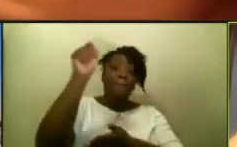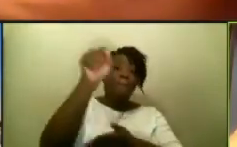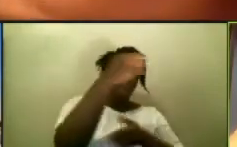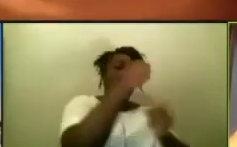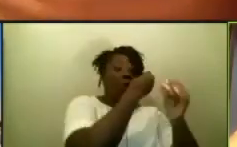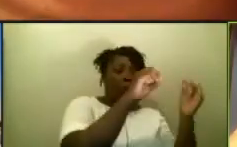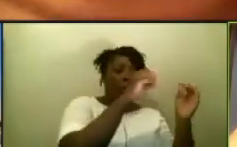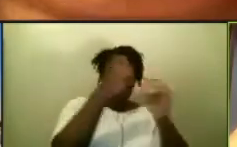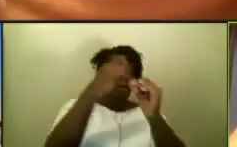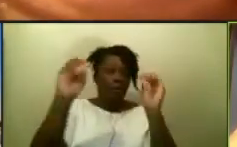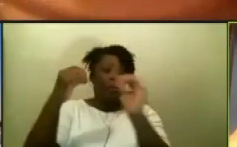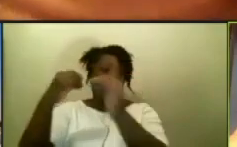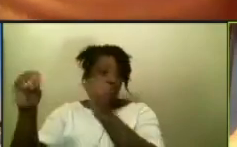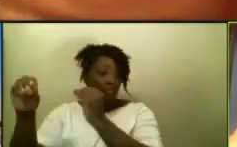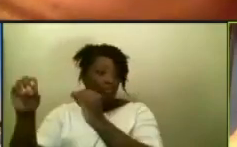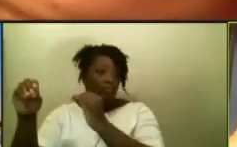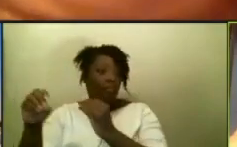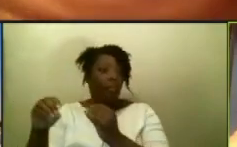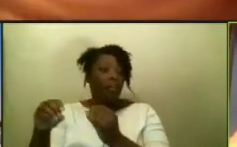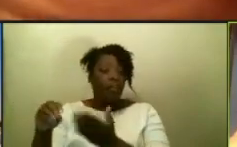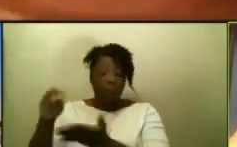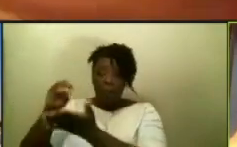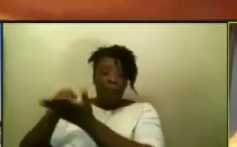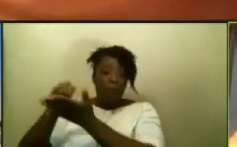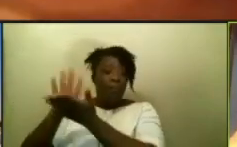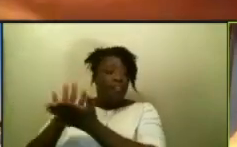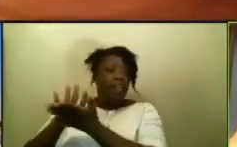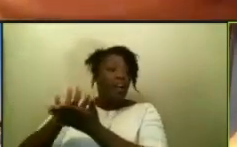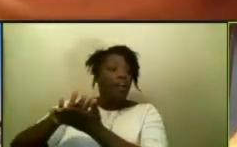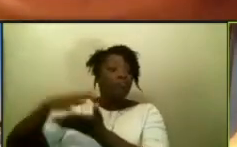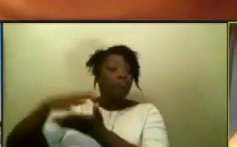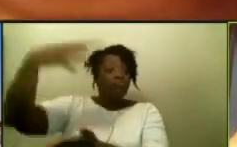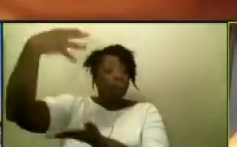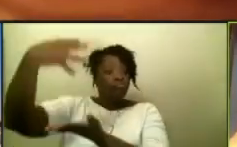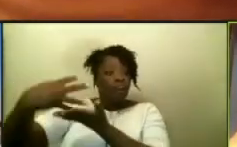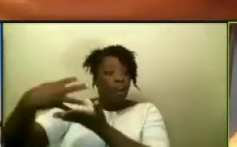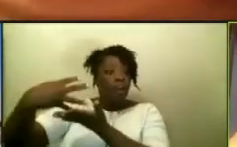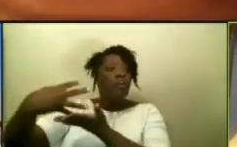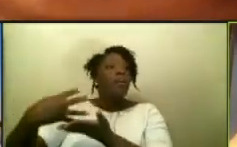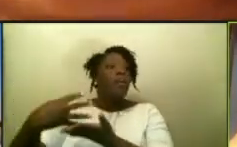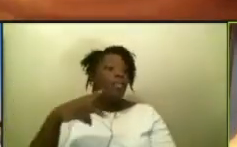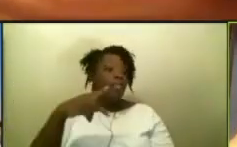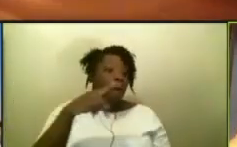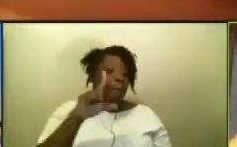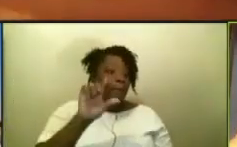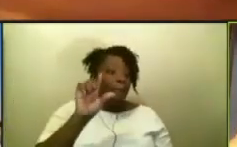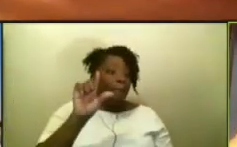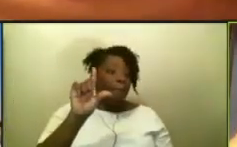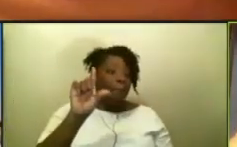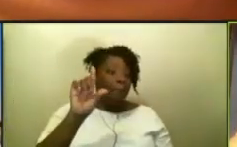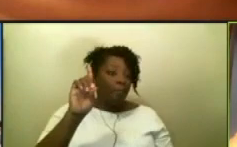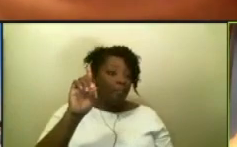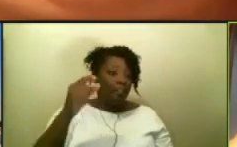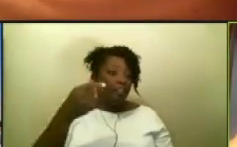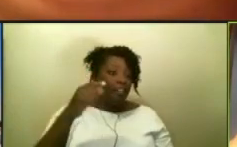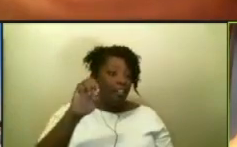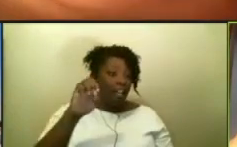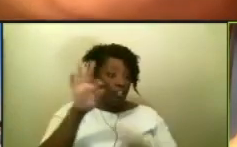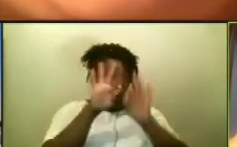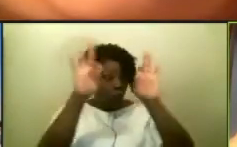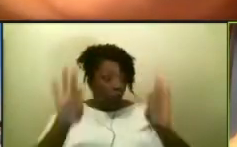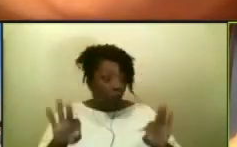did drop the pledge form in the chat box. So if you want to, you know, share it, spread it on your social